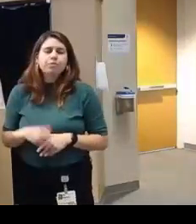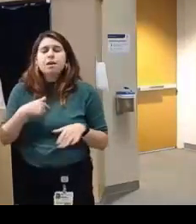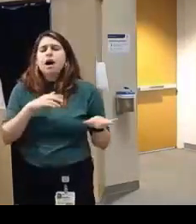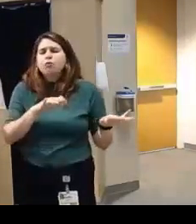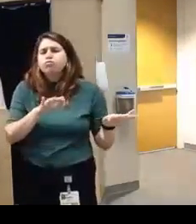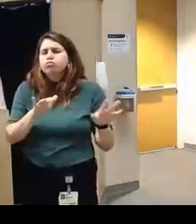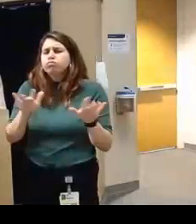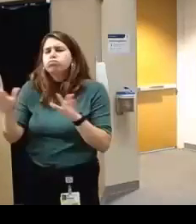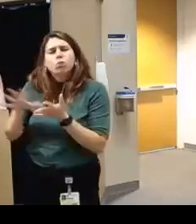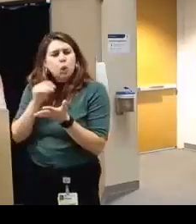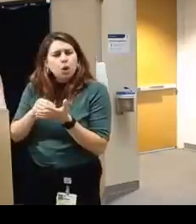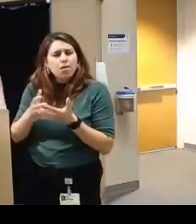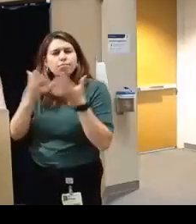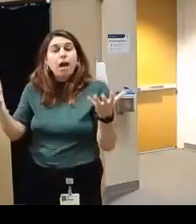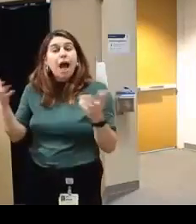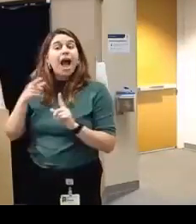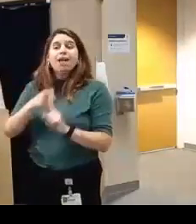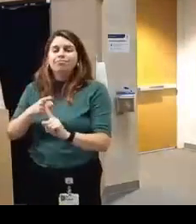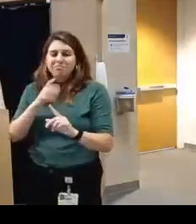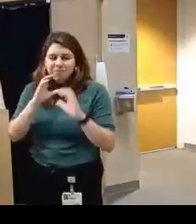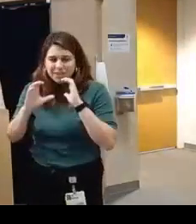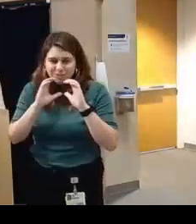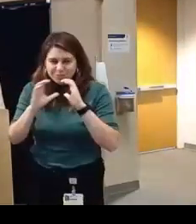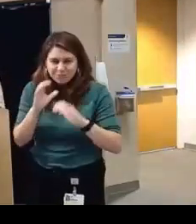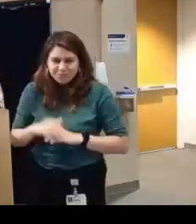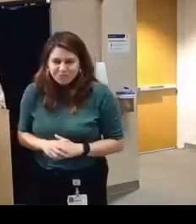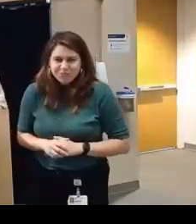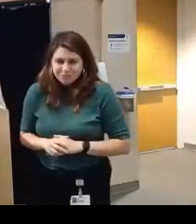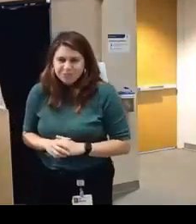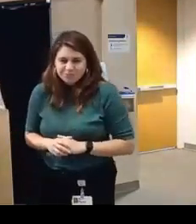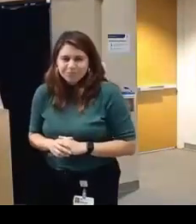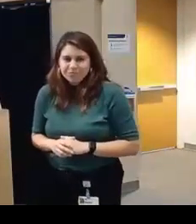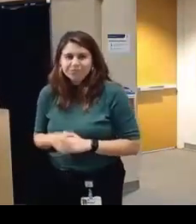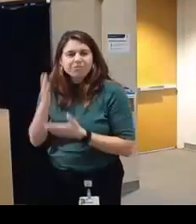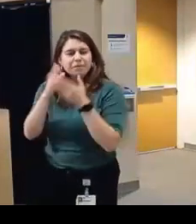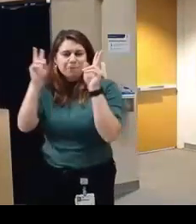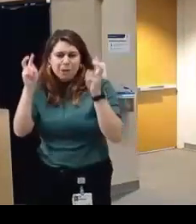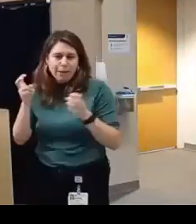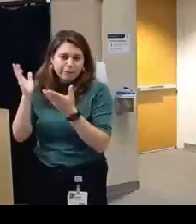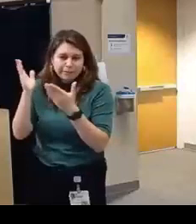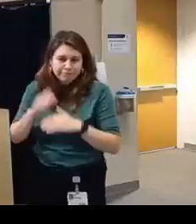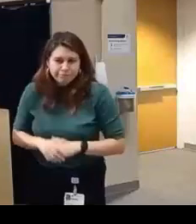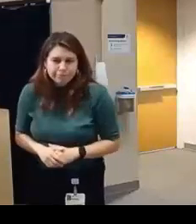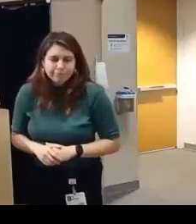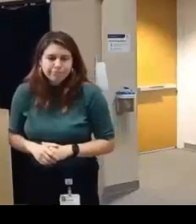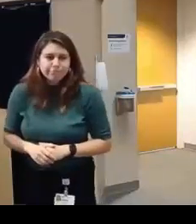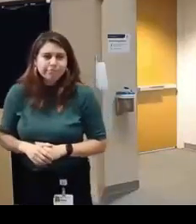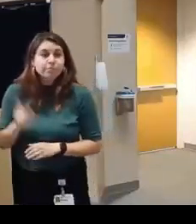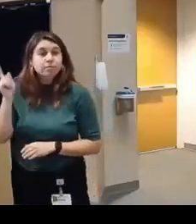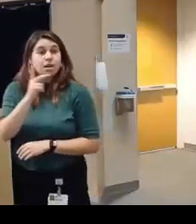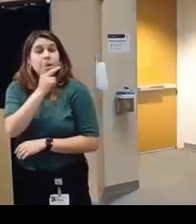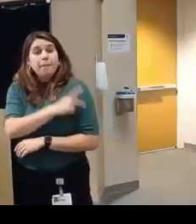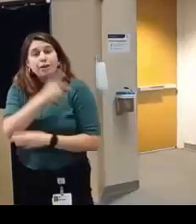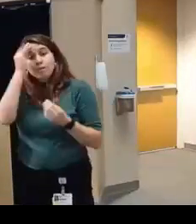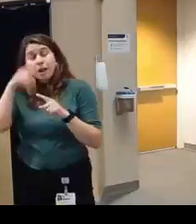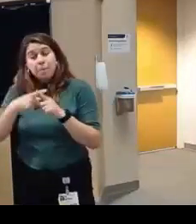a lot of things about communication. So these are just some of the titles, just to give you an idea. Patients kind of think